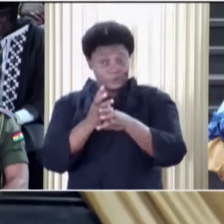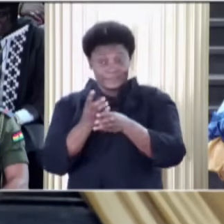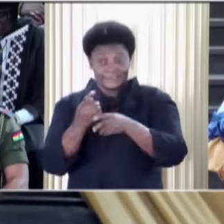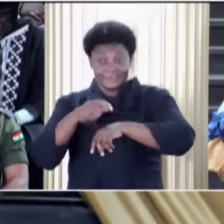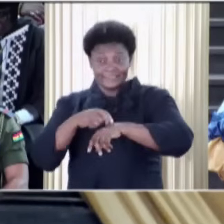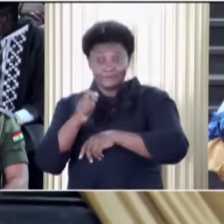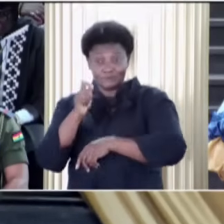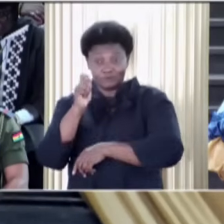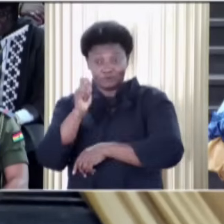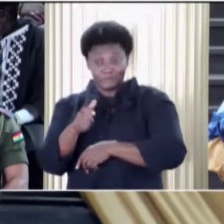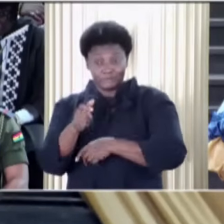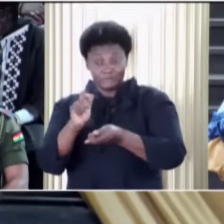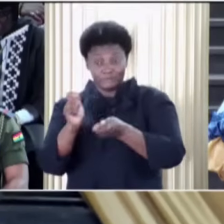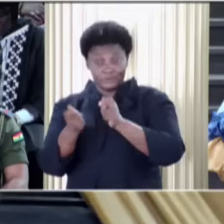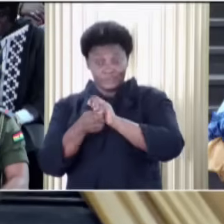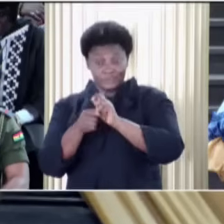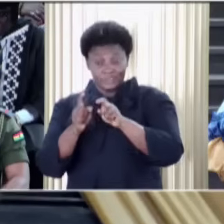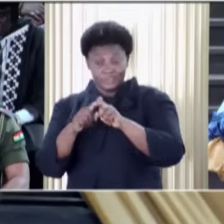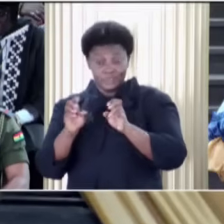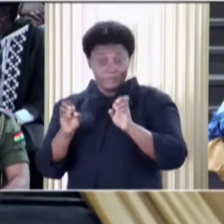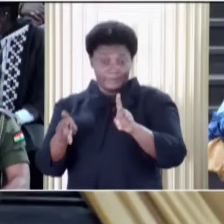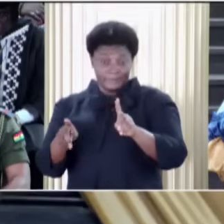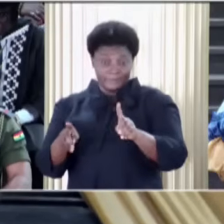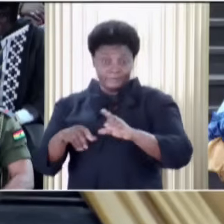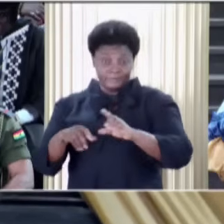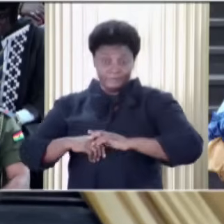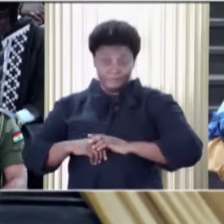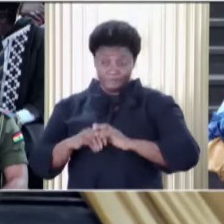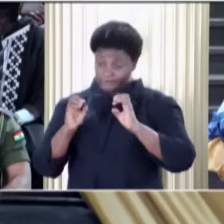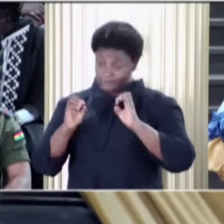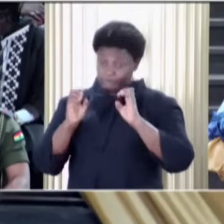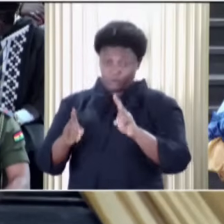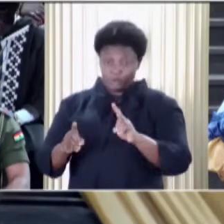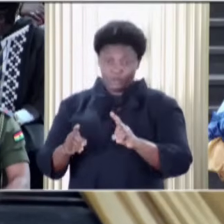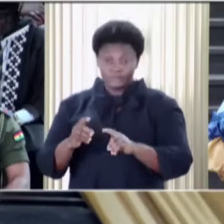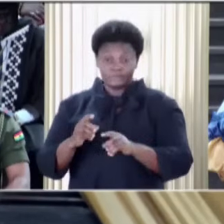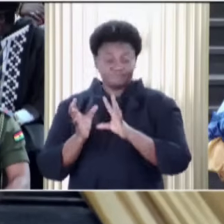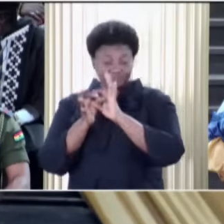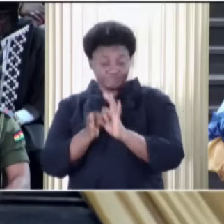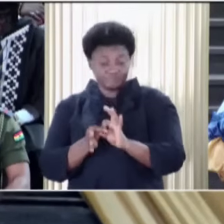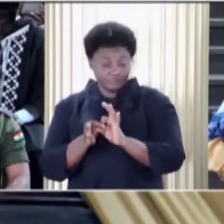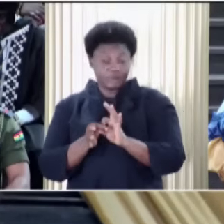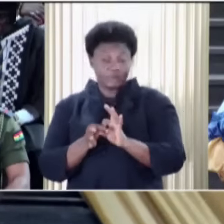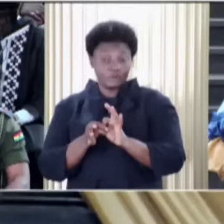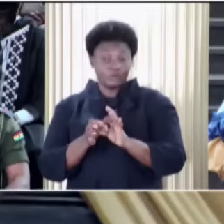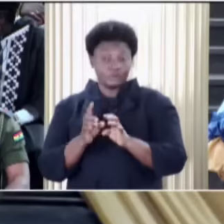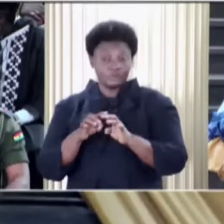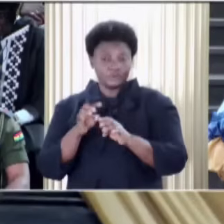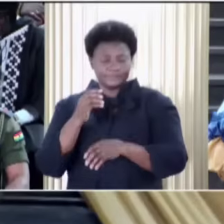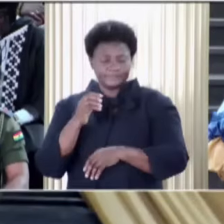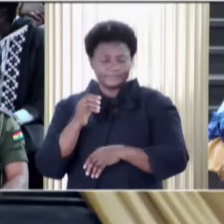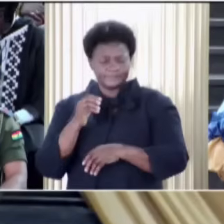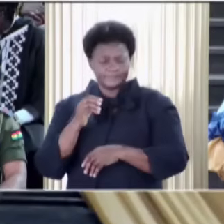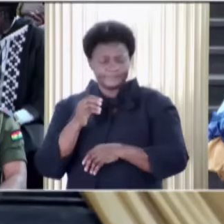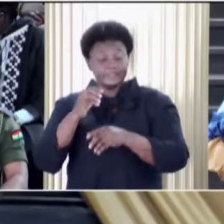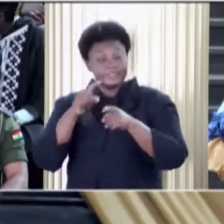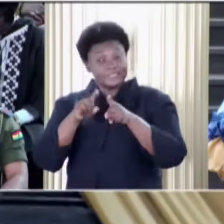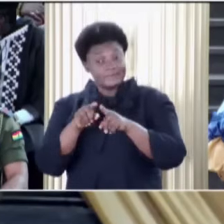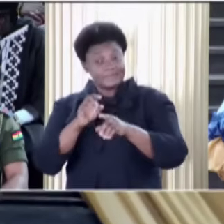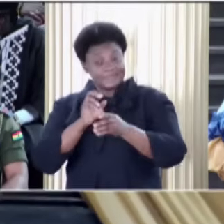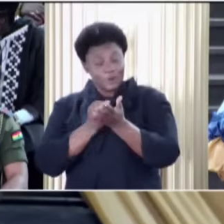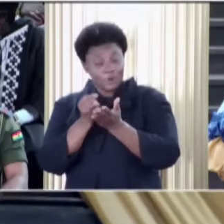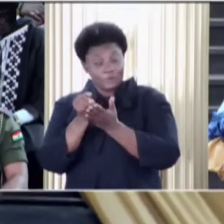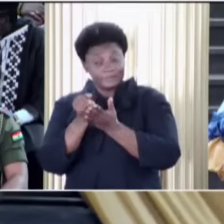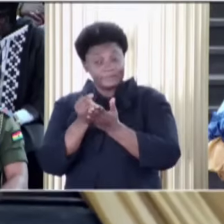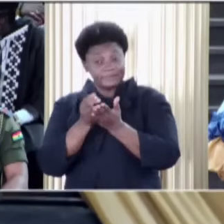rapid change and opportunity. Education combined with initiative and integrity remains